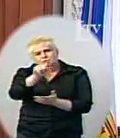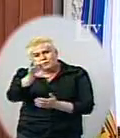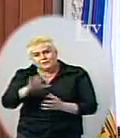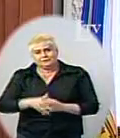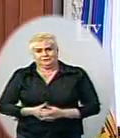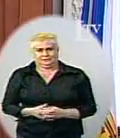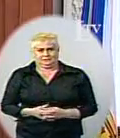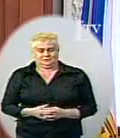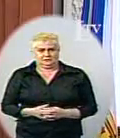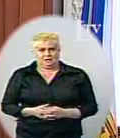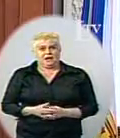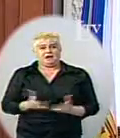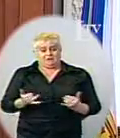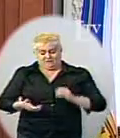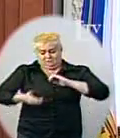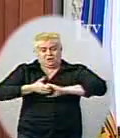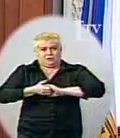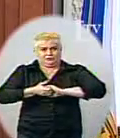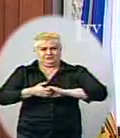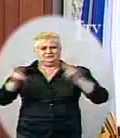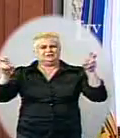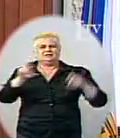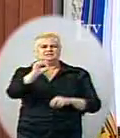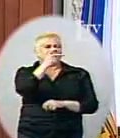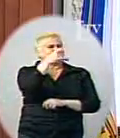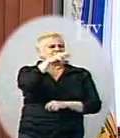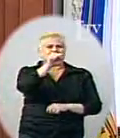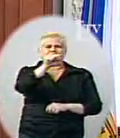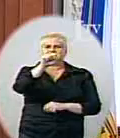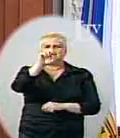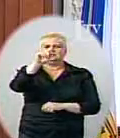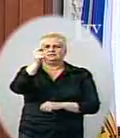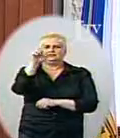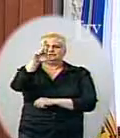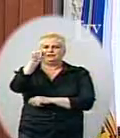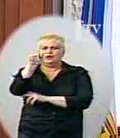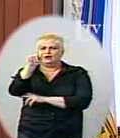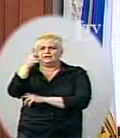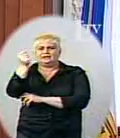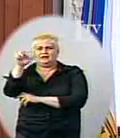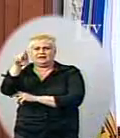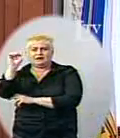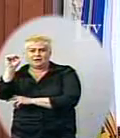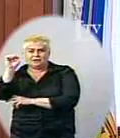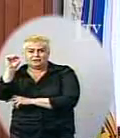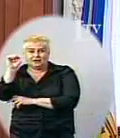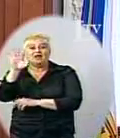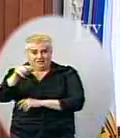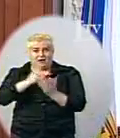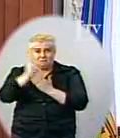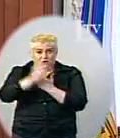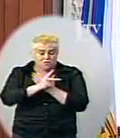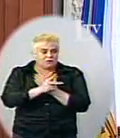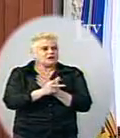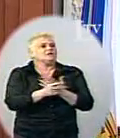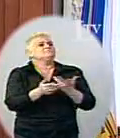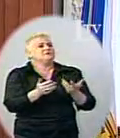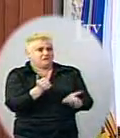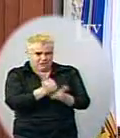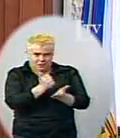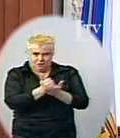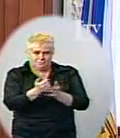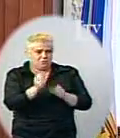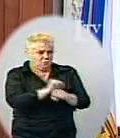Ship Start Here partnership, has already taken significant steps to help prepare businesses for